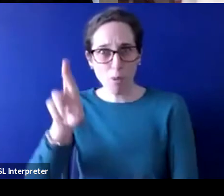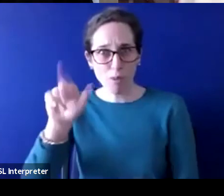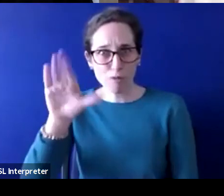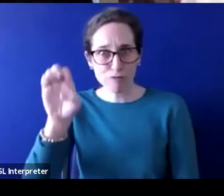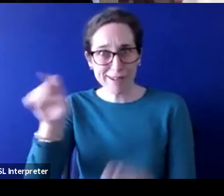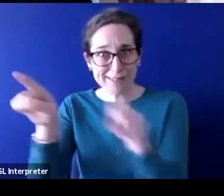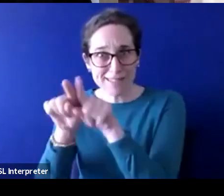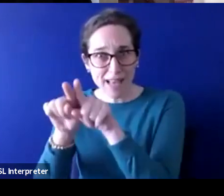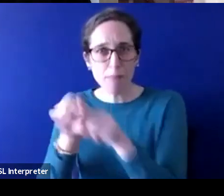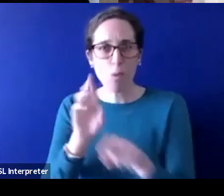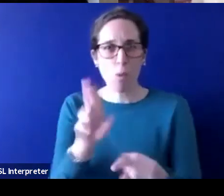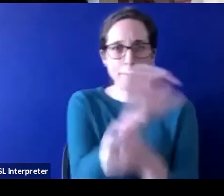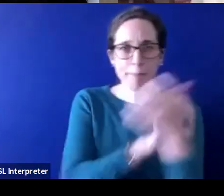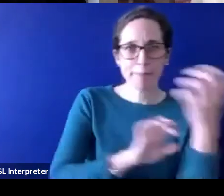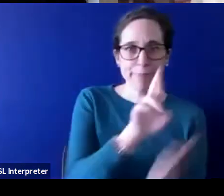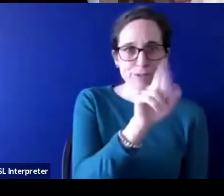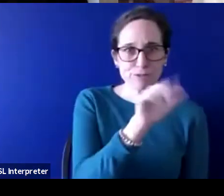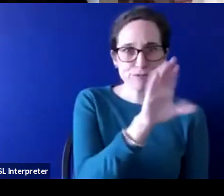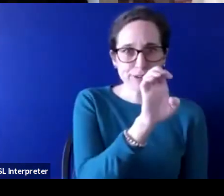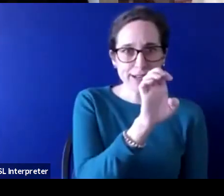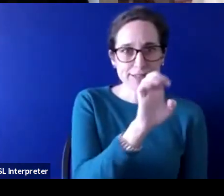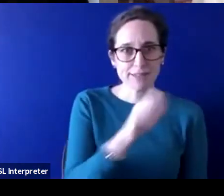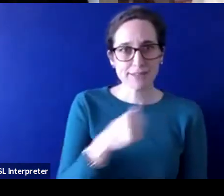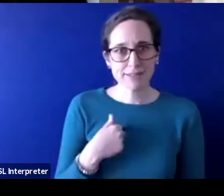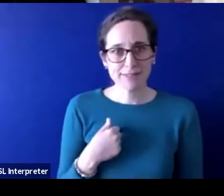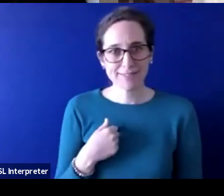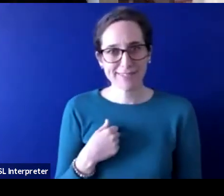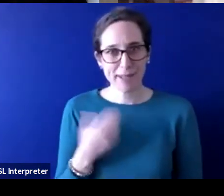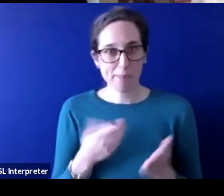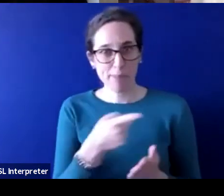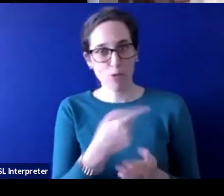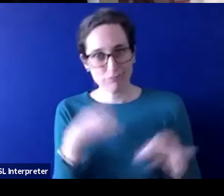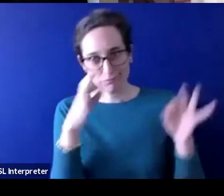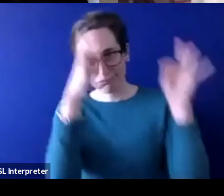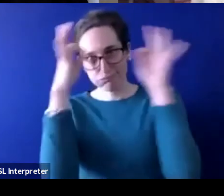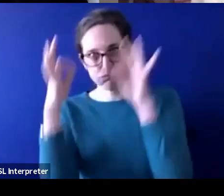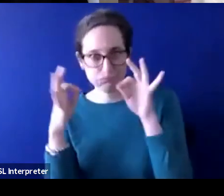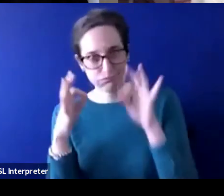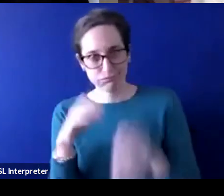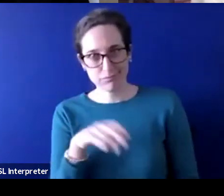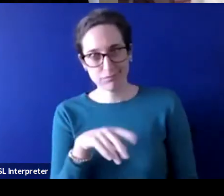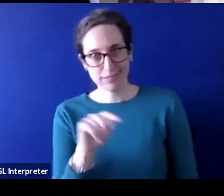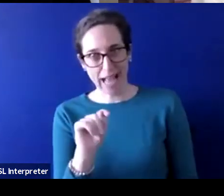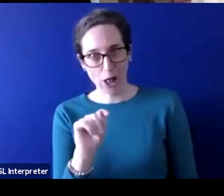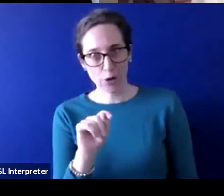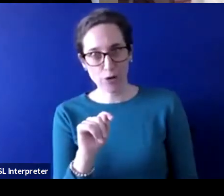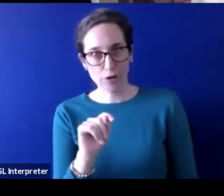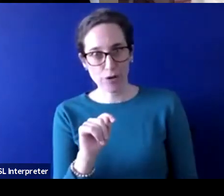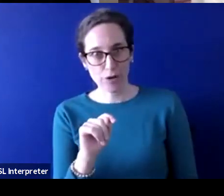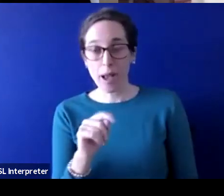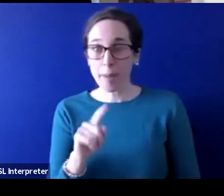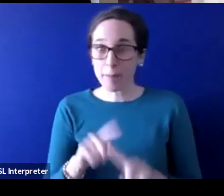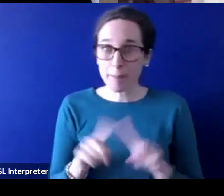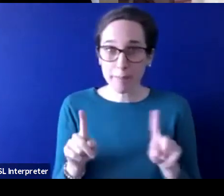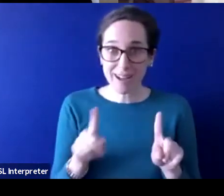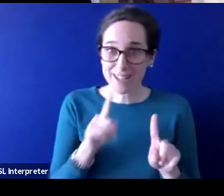about, I personally, you guys can be like, okay, Tyler, what we're talking about, I personally think it comes from like home training, but also we're in this world now